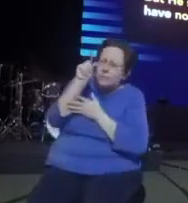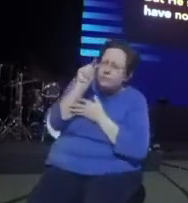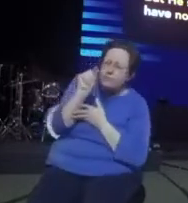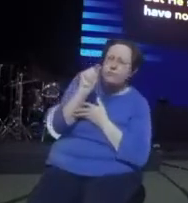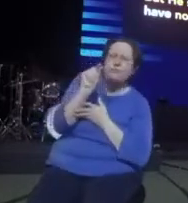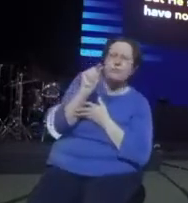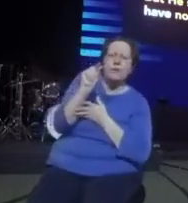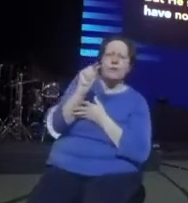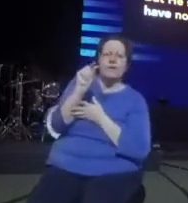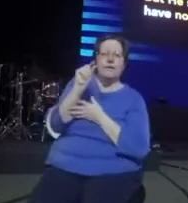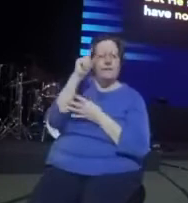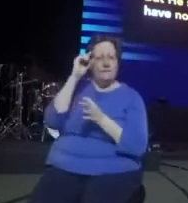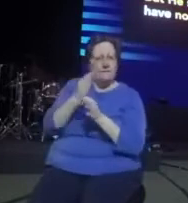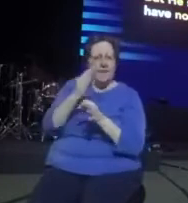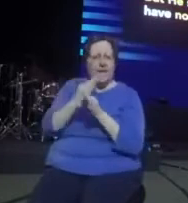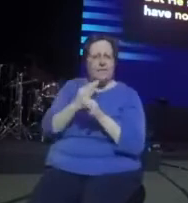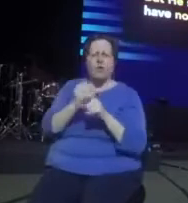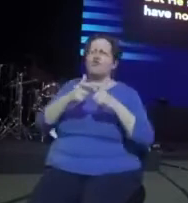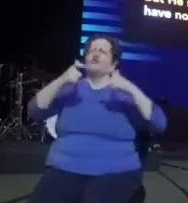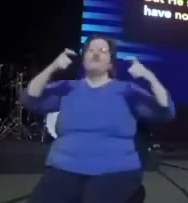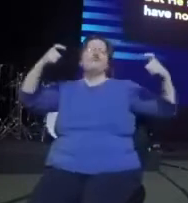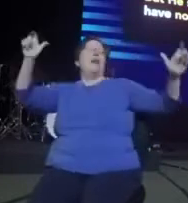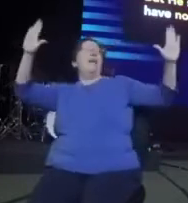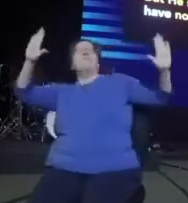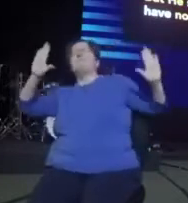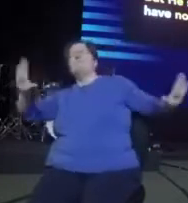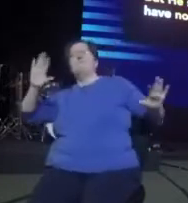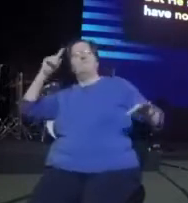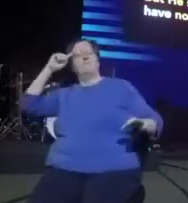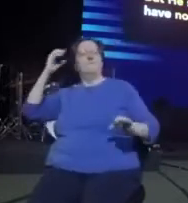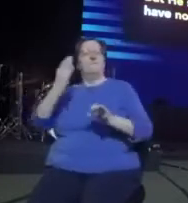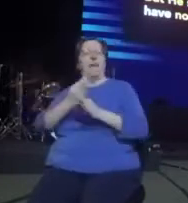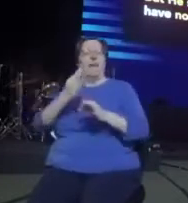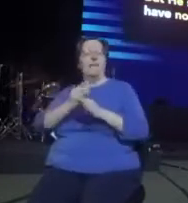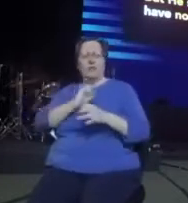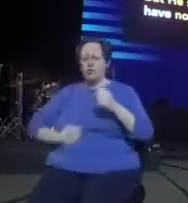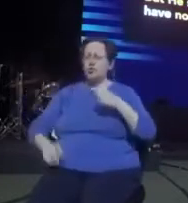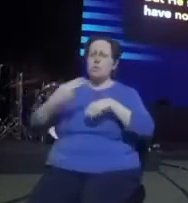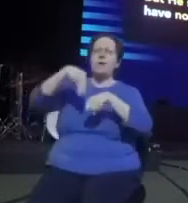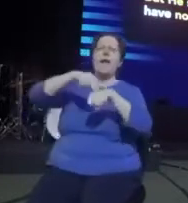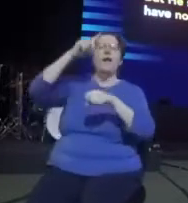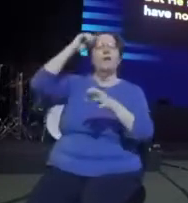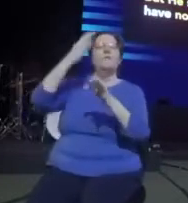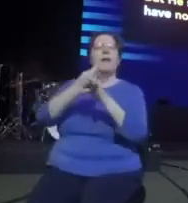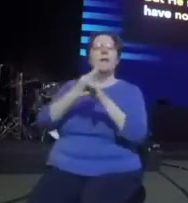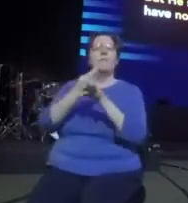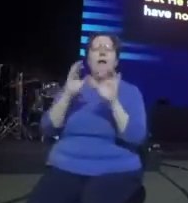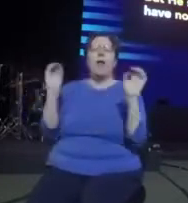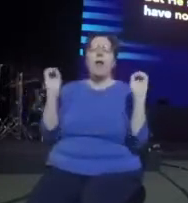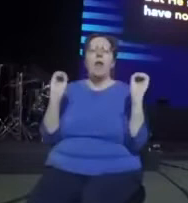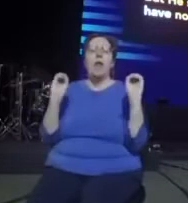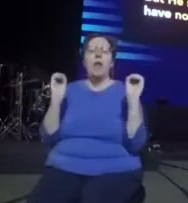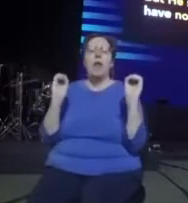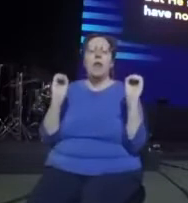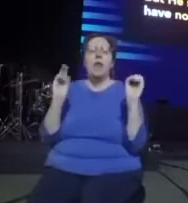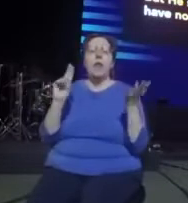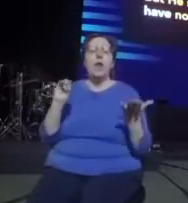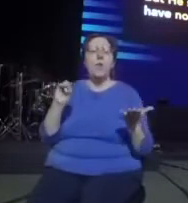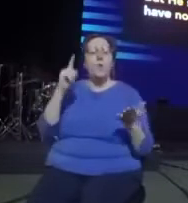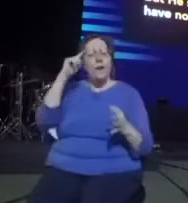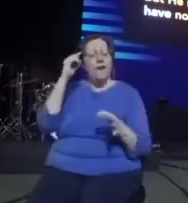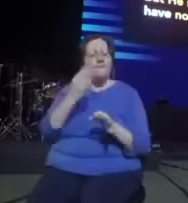There's supernatural faith, spiritual faith, but no faith. It actually took